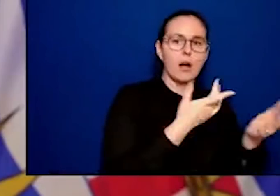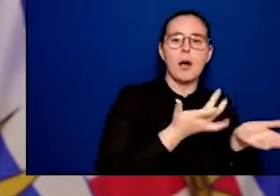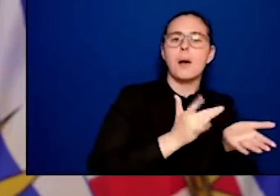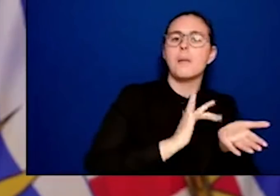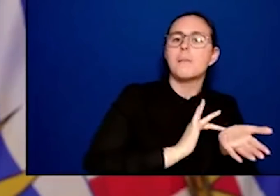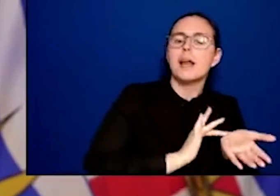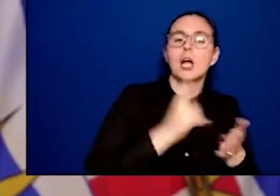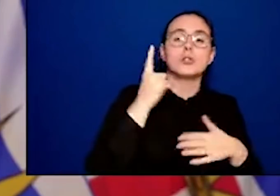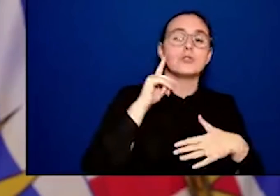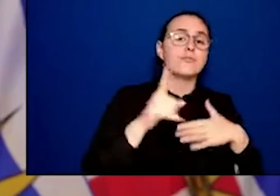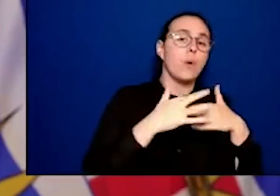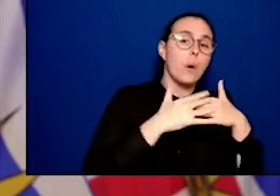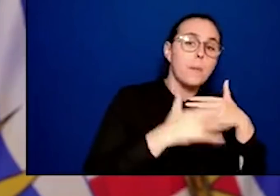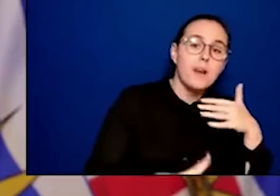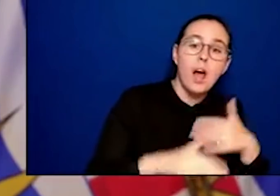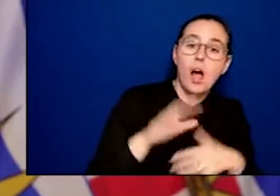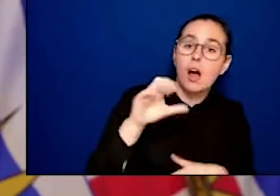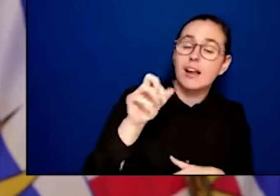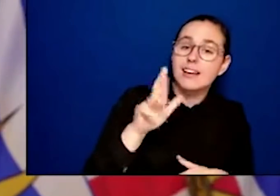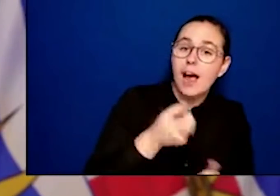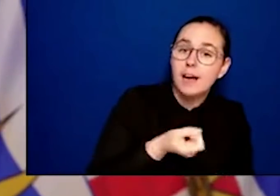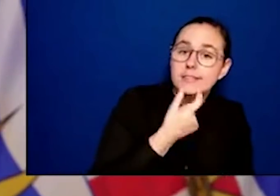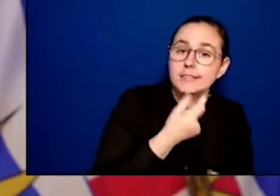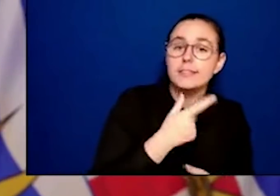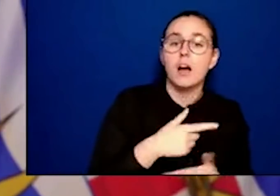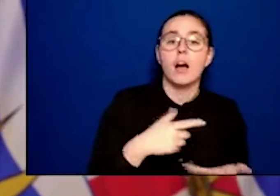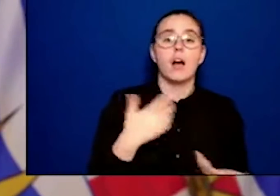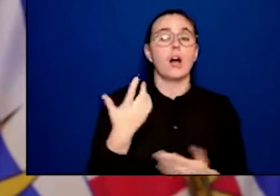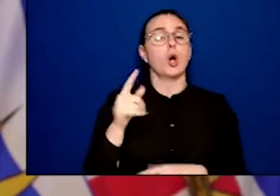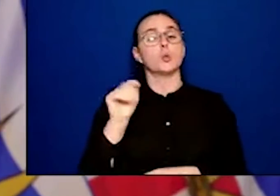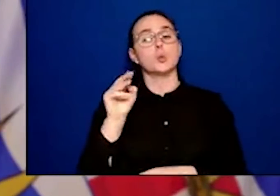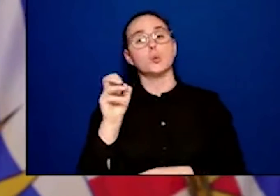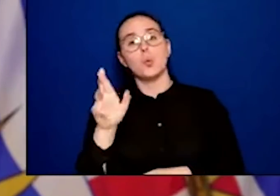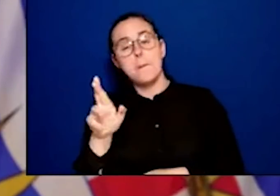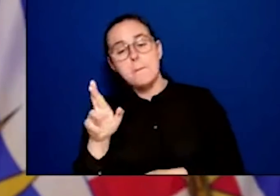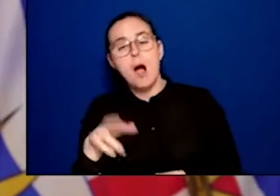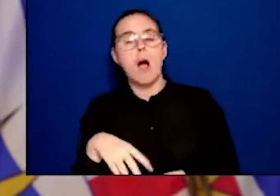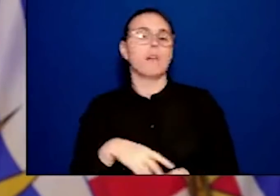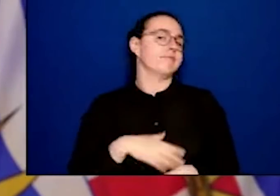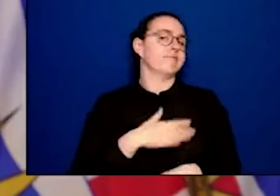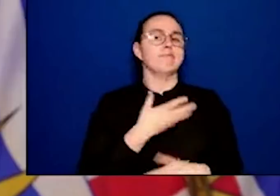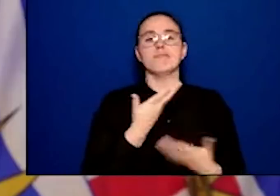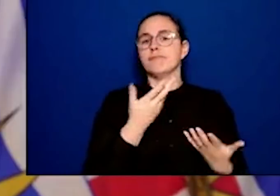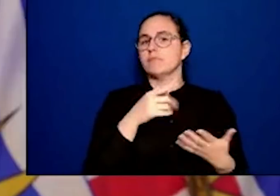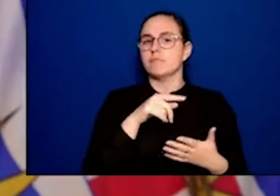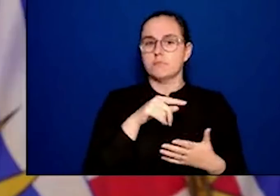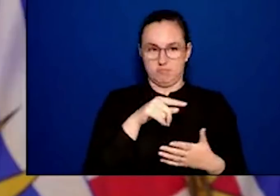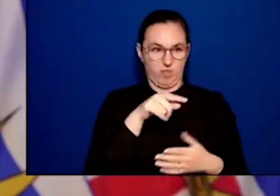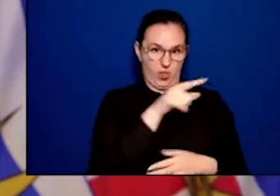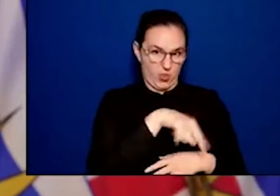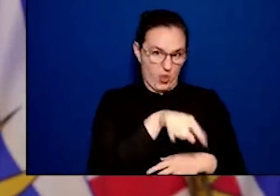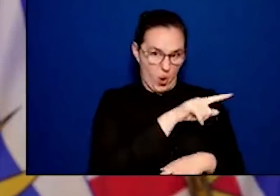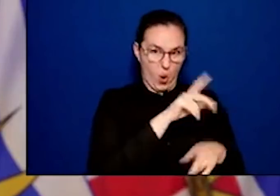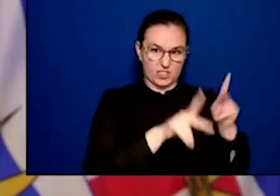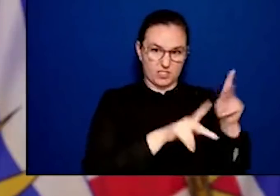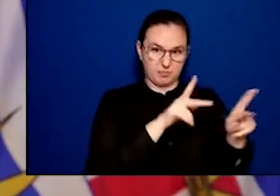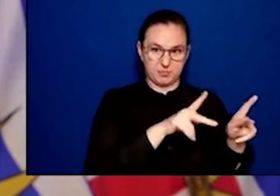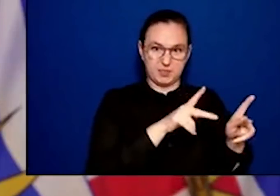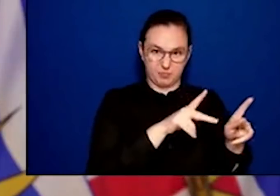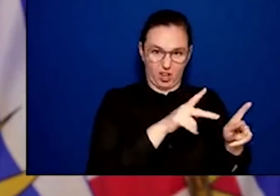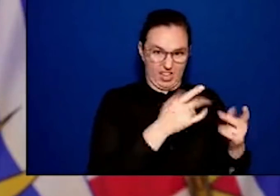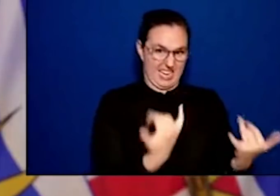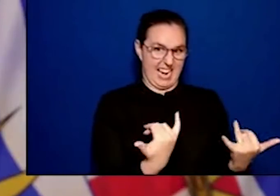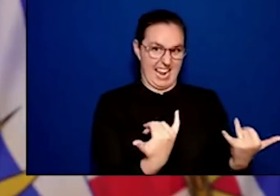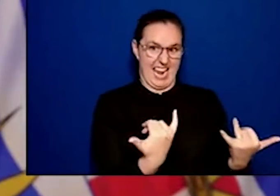blood tumors, since March 2020, who have received or are receiving systemic therapy. So